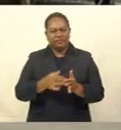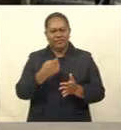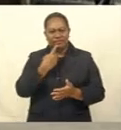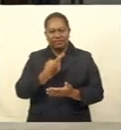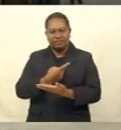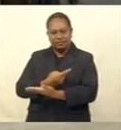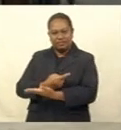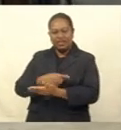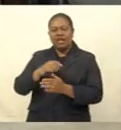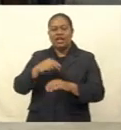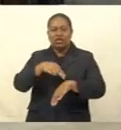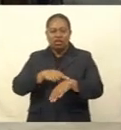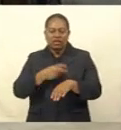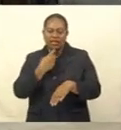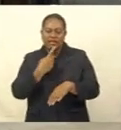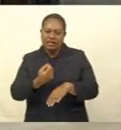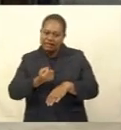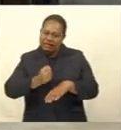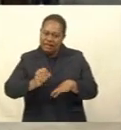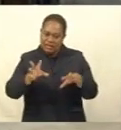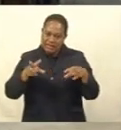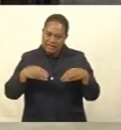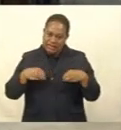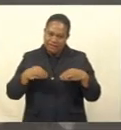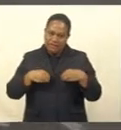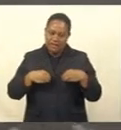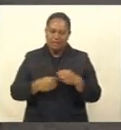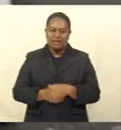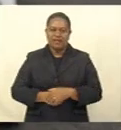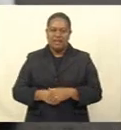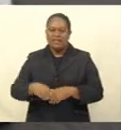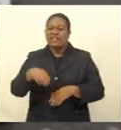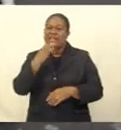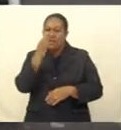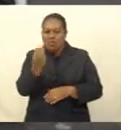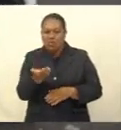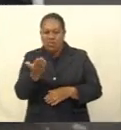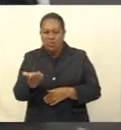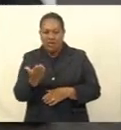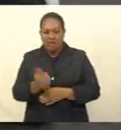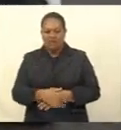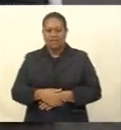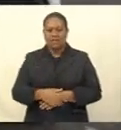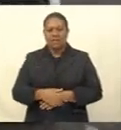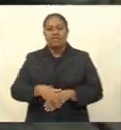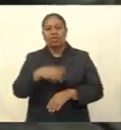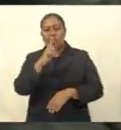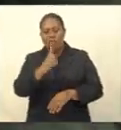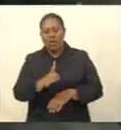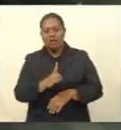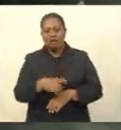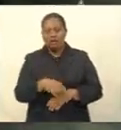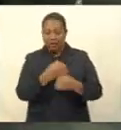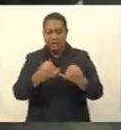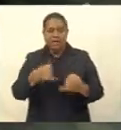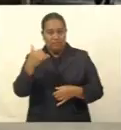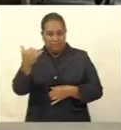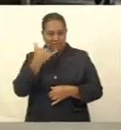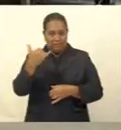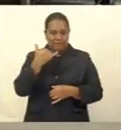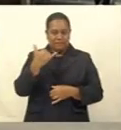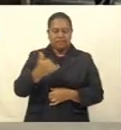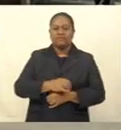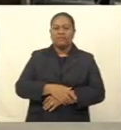James Fong, says they're still receiving a steady flow of requests on the 161 line, text, platform and